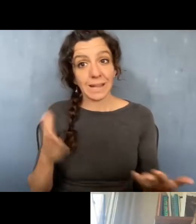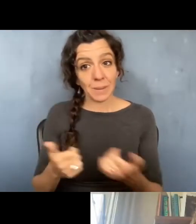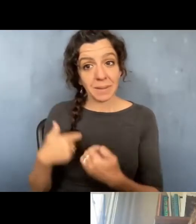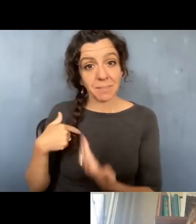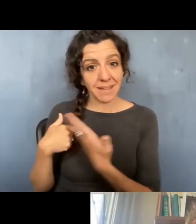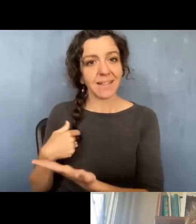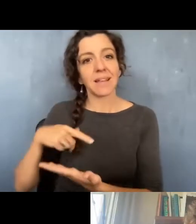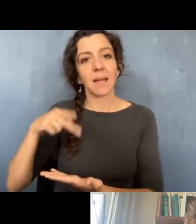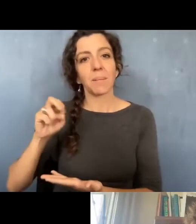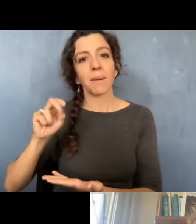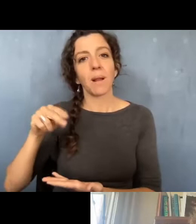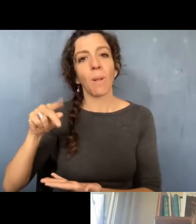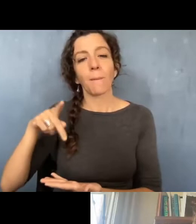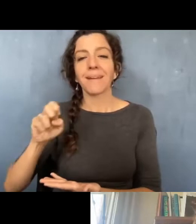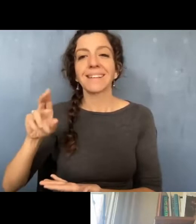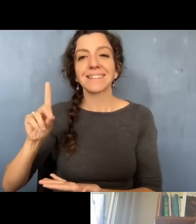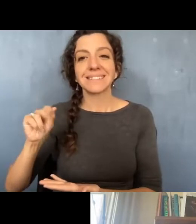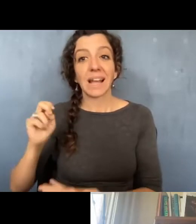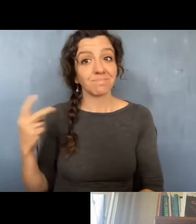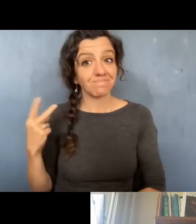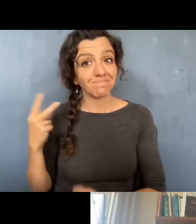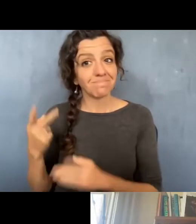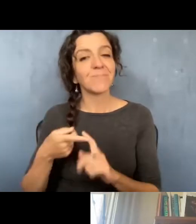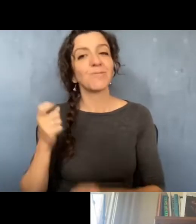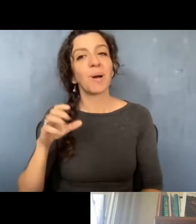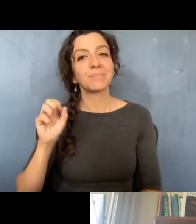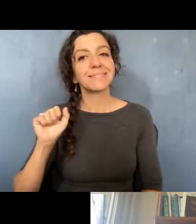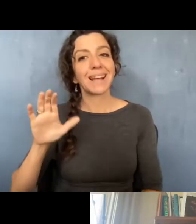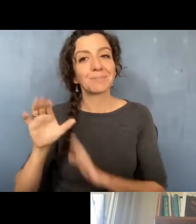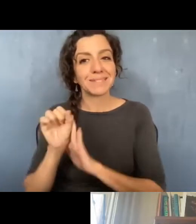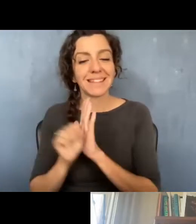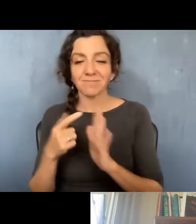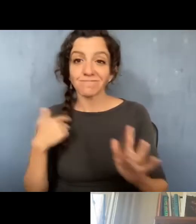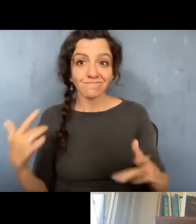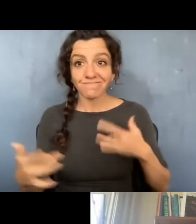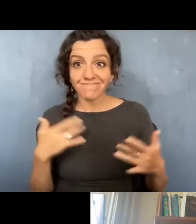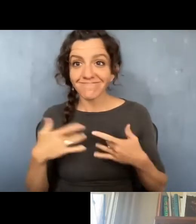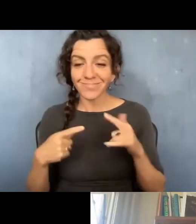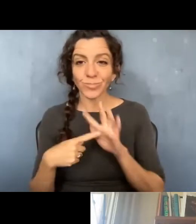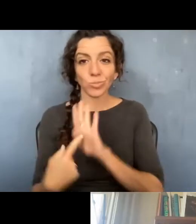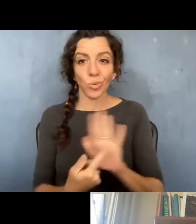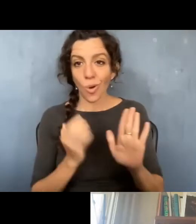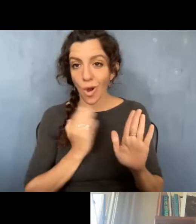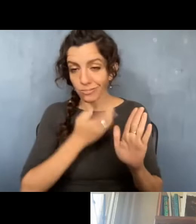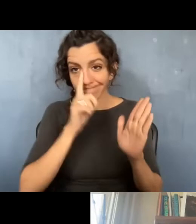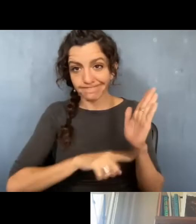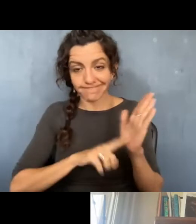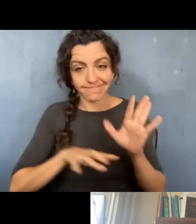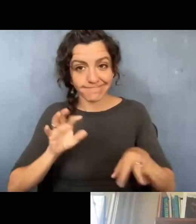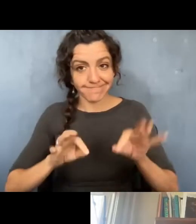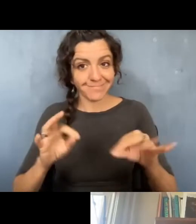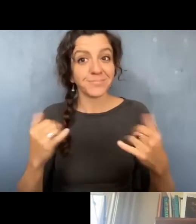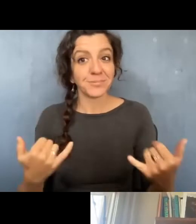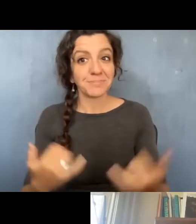from Sac State and are excited to share what we found with you all today. Next slide, please.